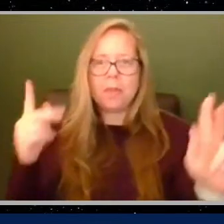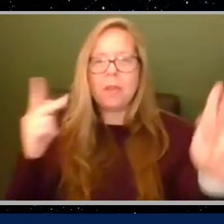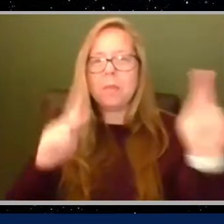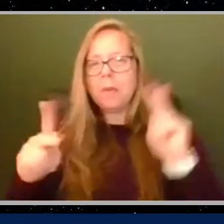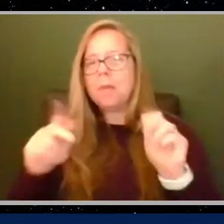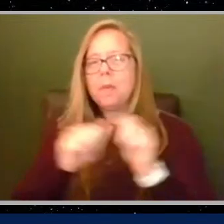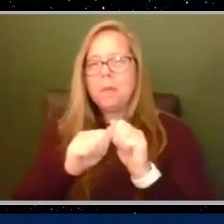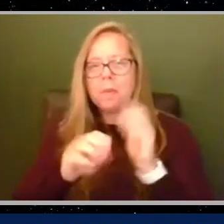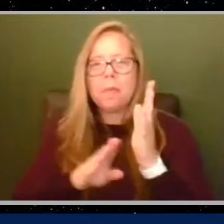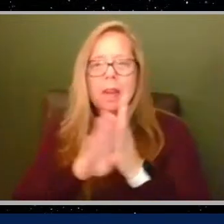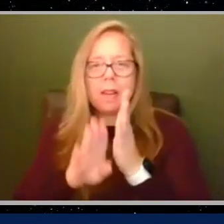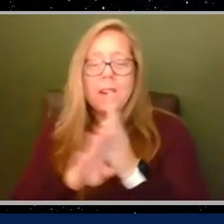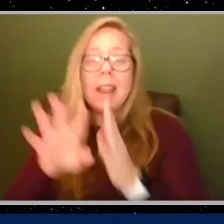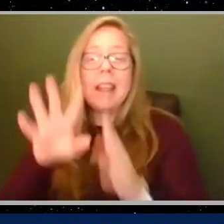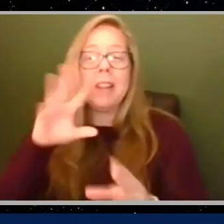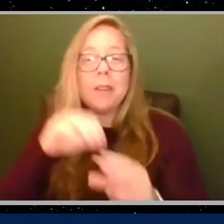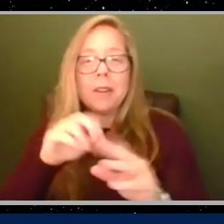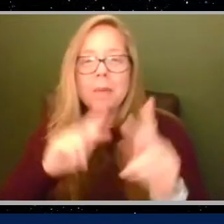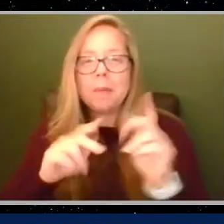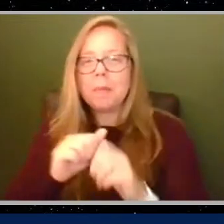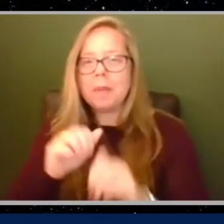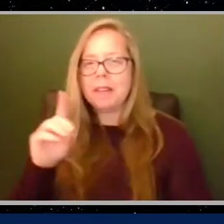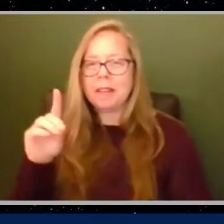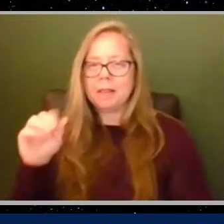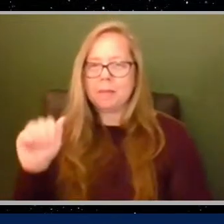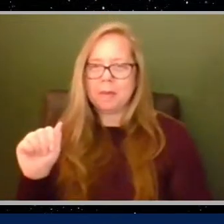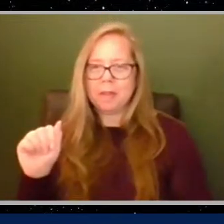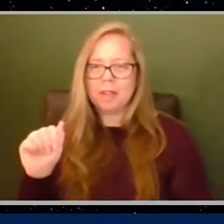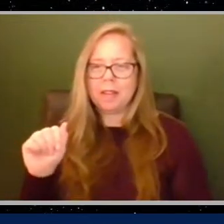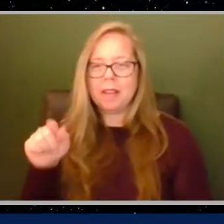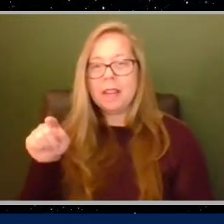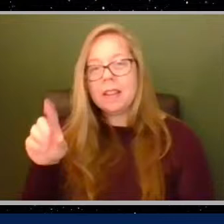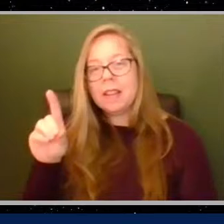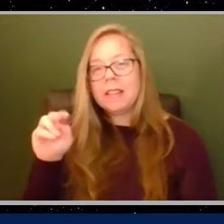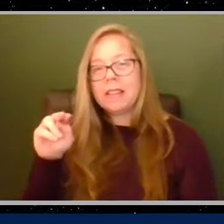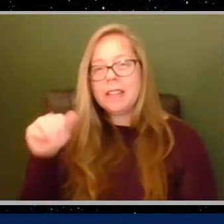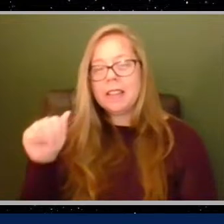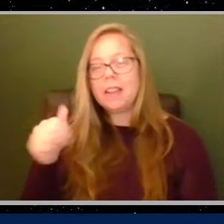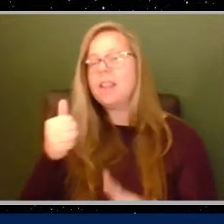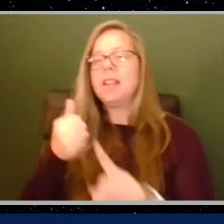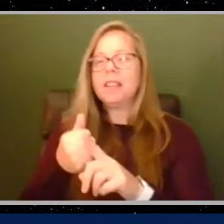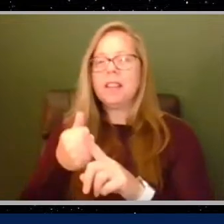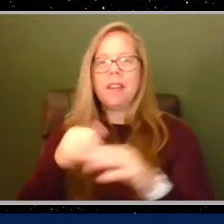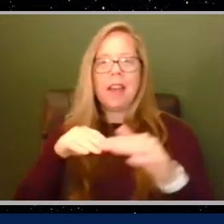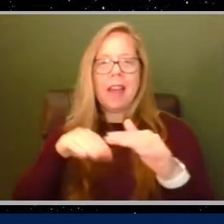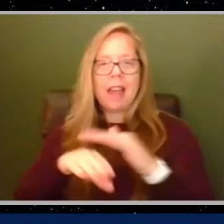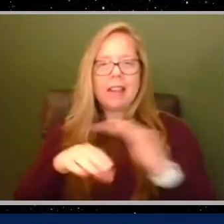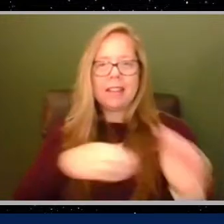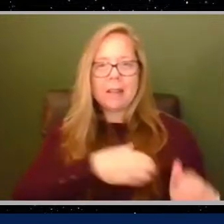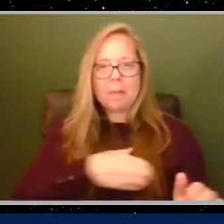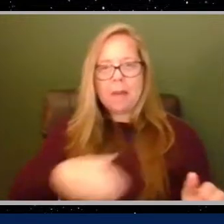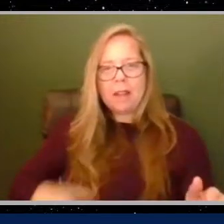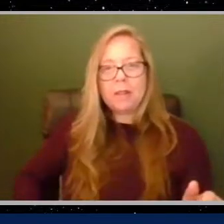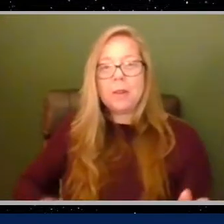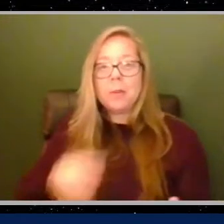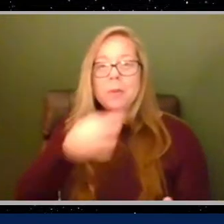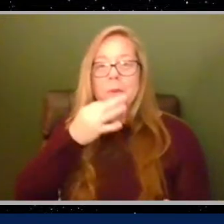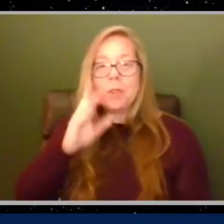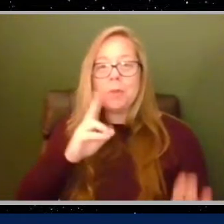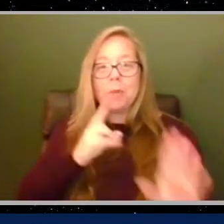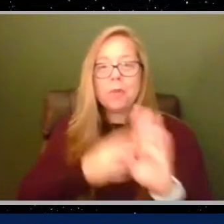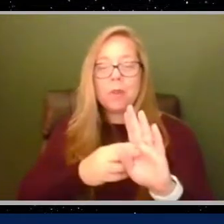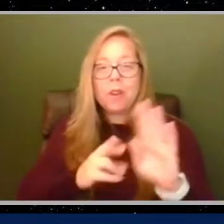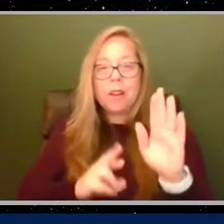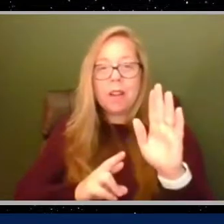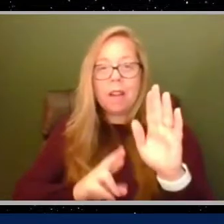people with disabilities. And Dina is one of the AstroAccess ambassadors who will fly on her first flight next month.